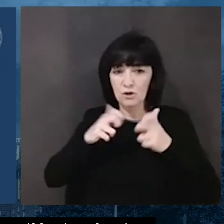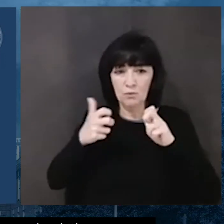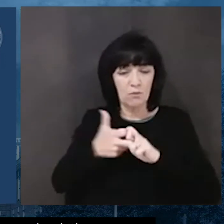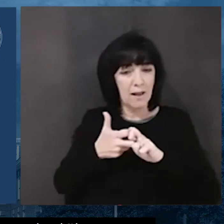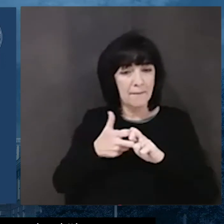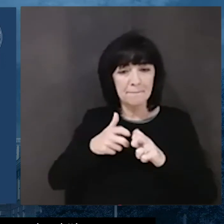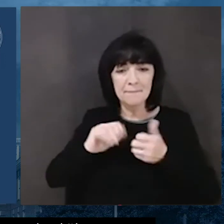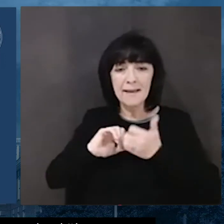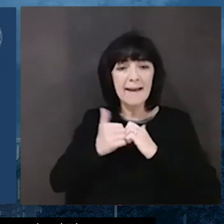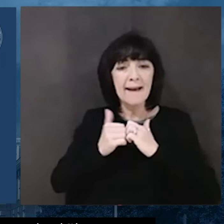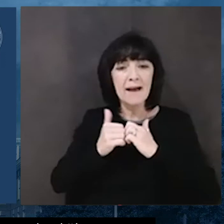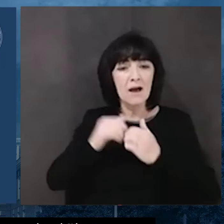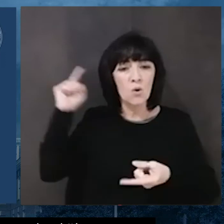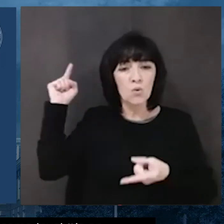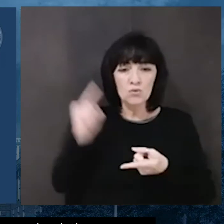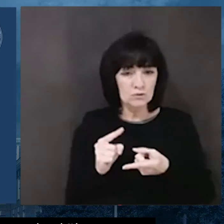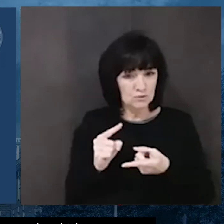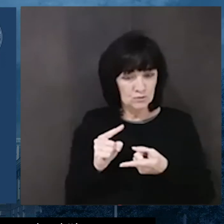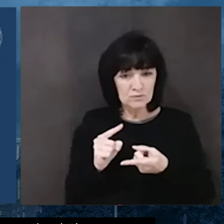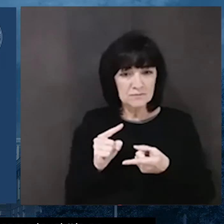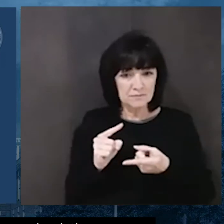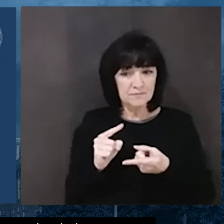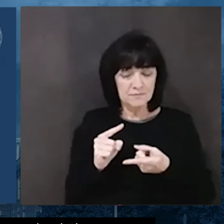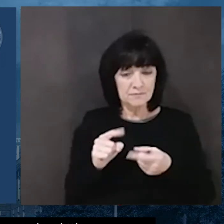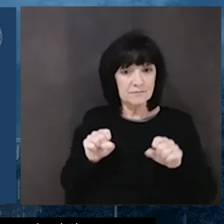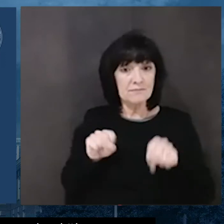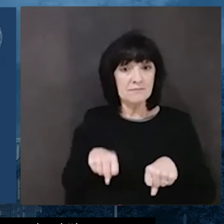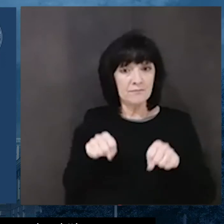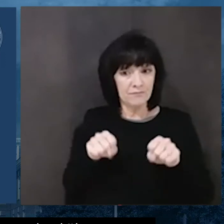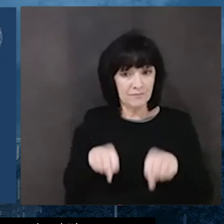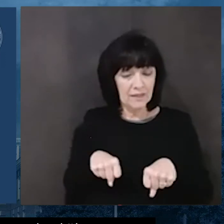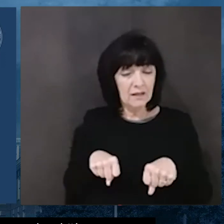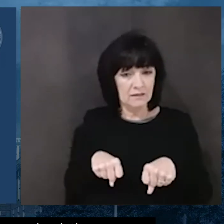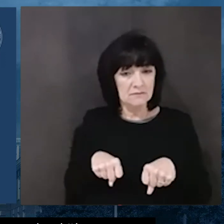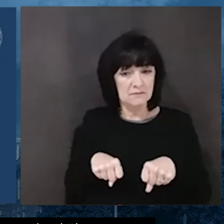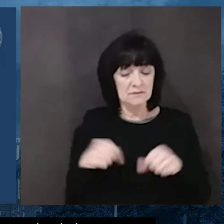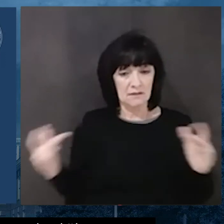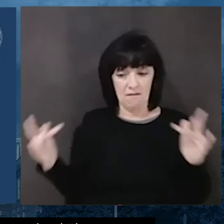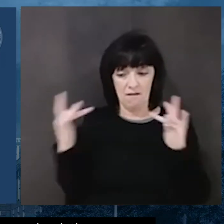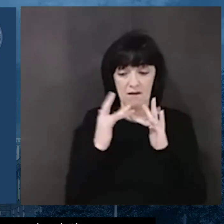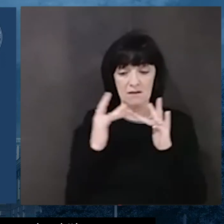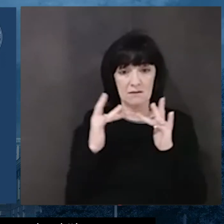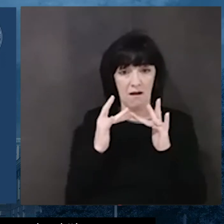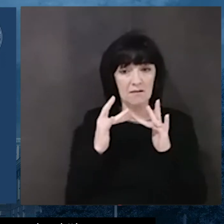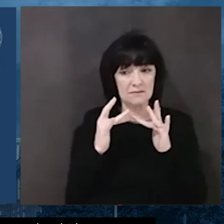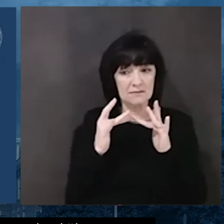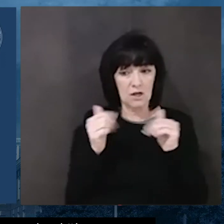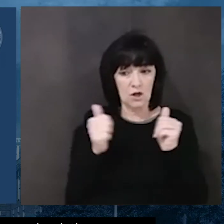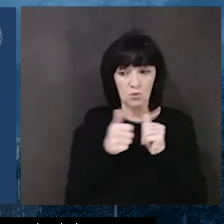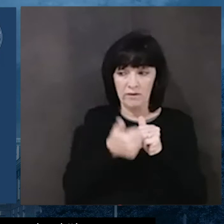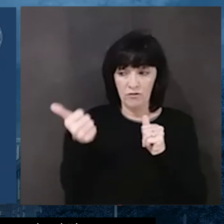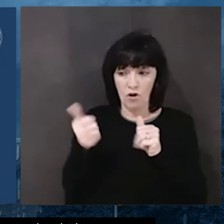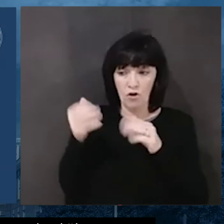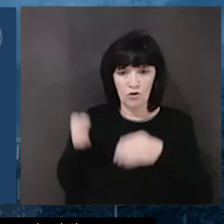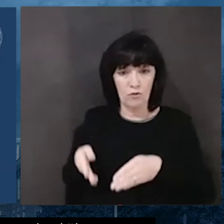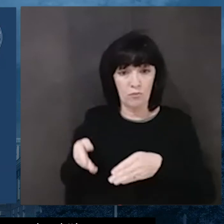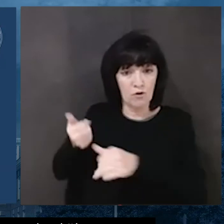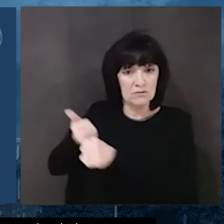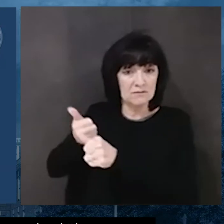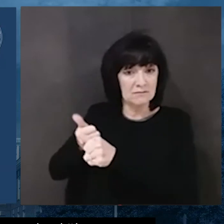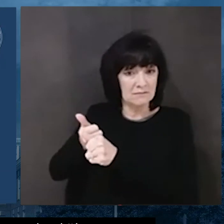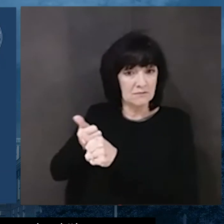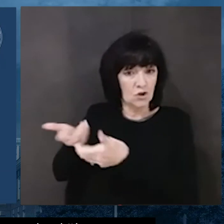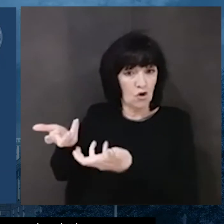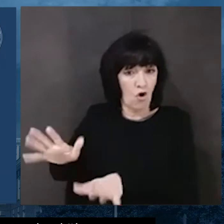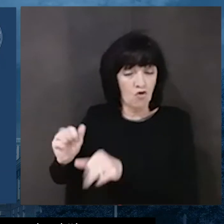reduce the possibility of coming in contact with somebody who's COVID-19 positive. And